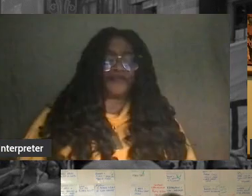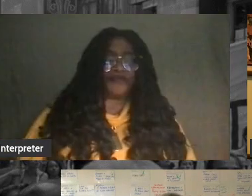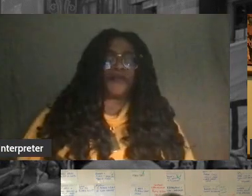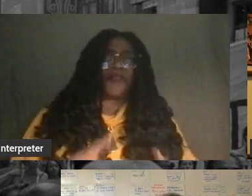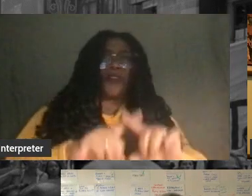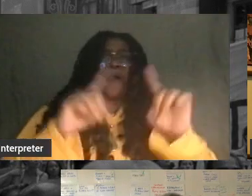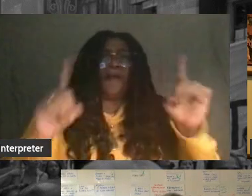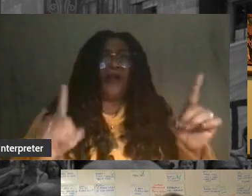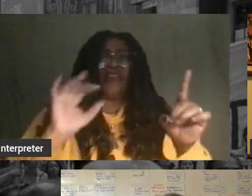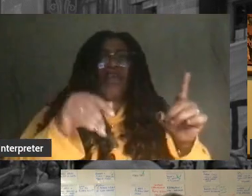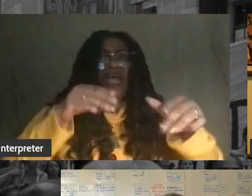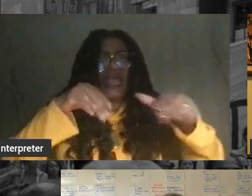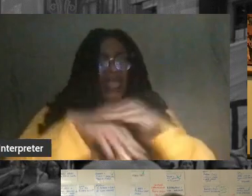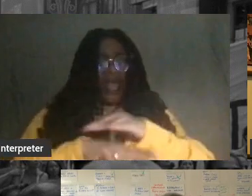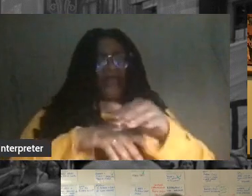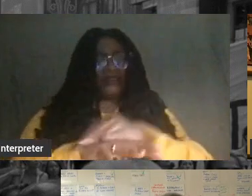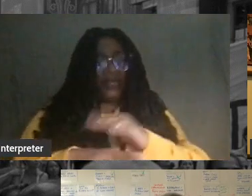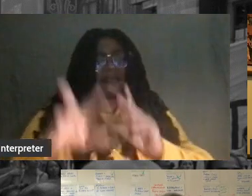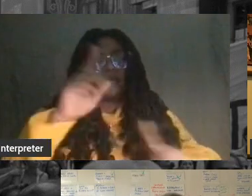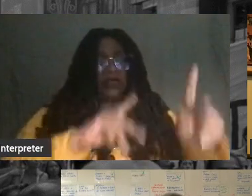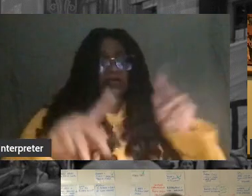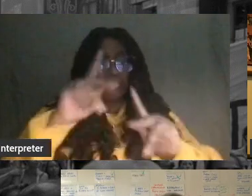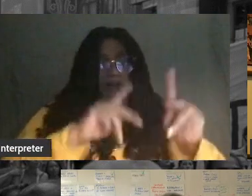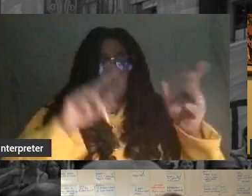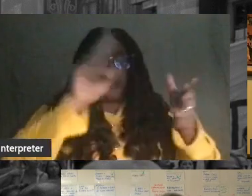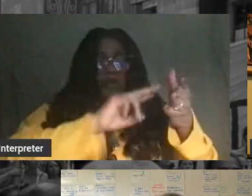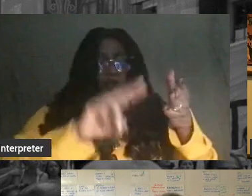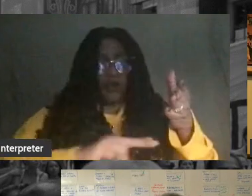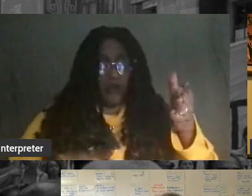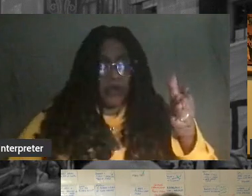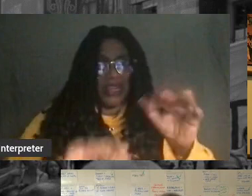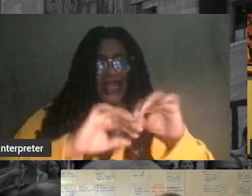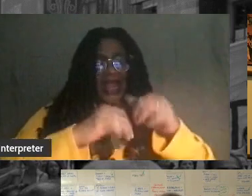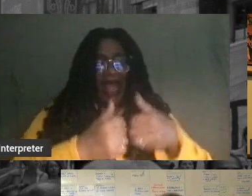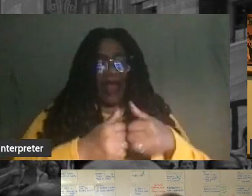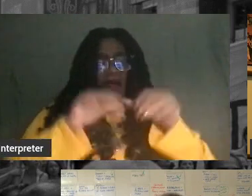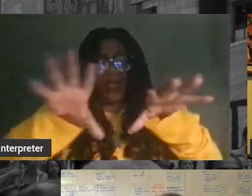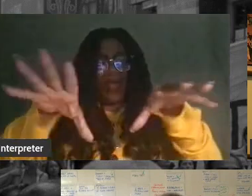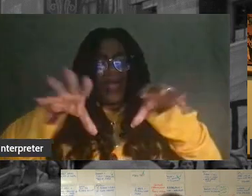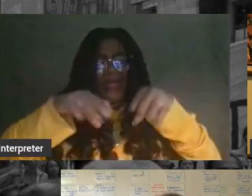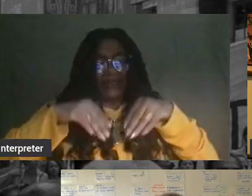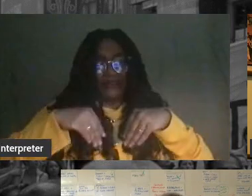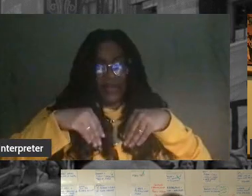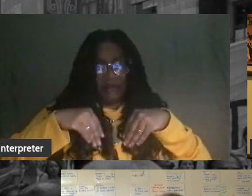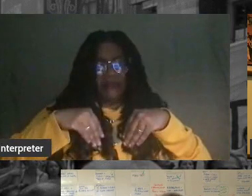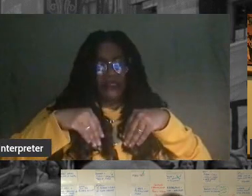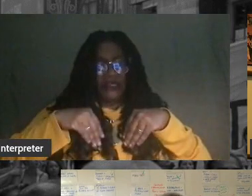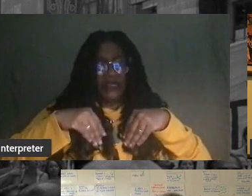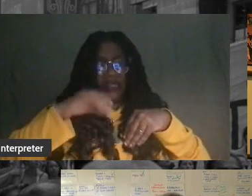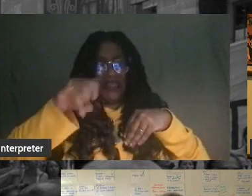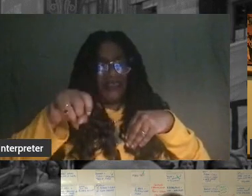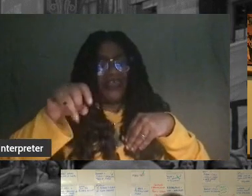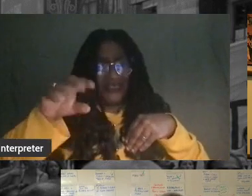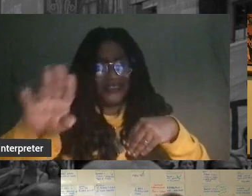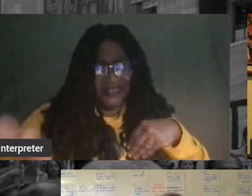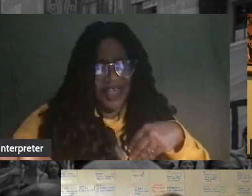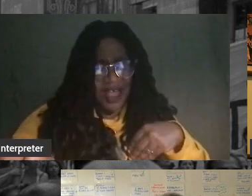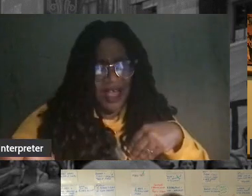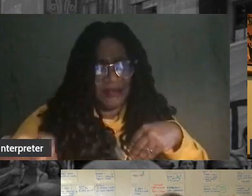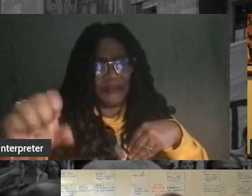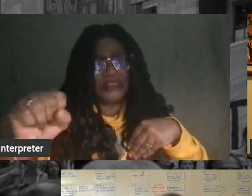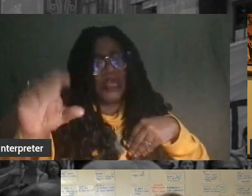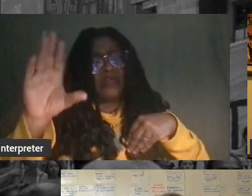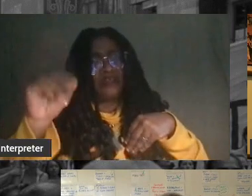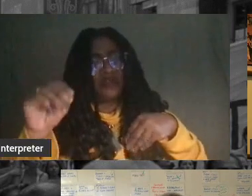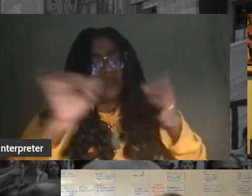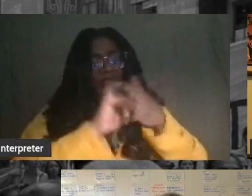the access to people who would read by taking these jobs where I was reading for them. And so when I was